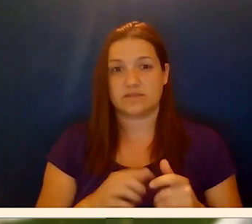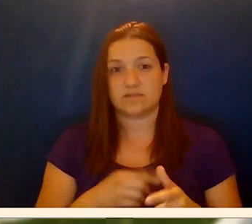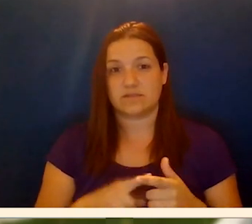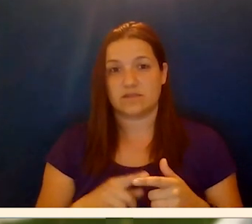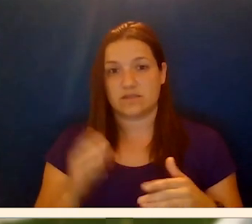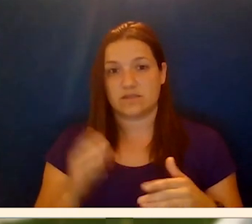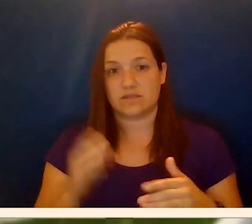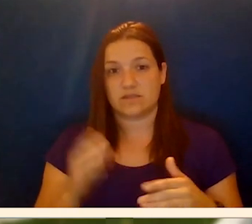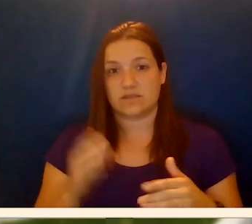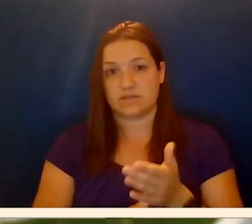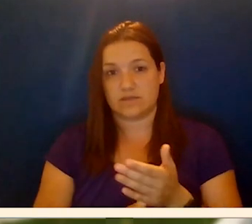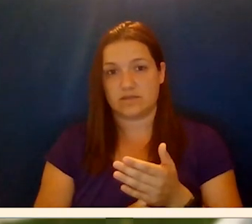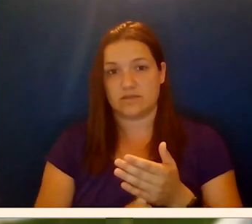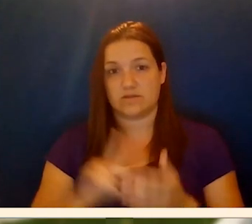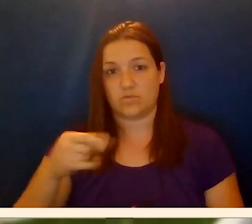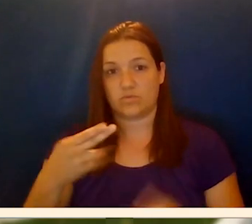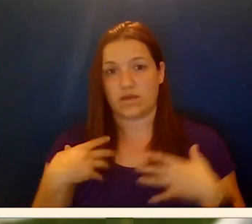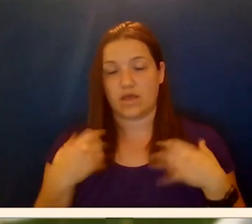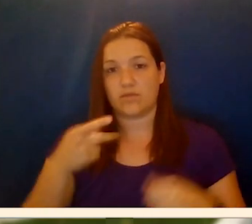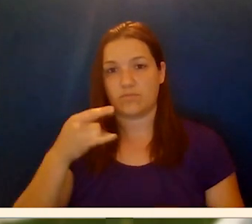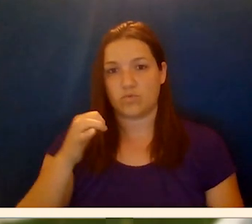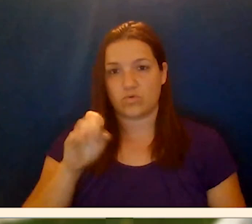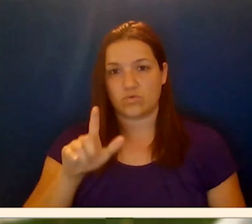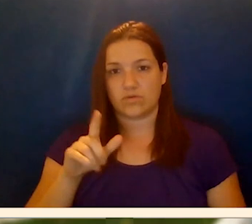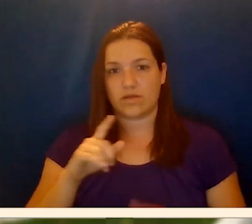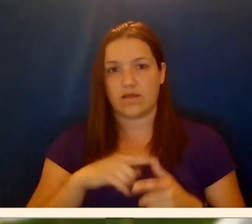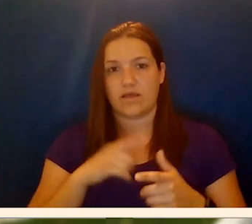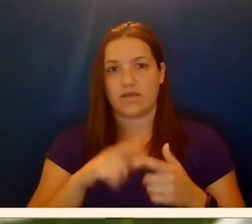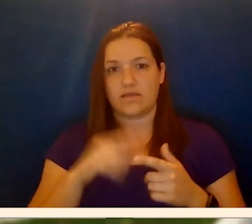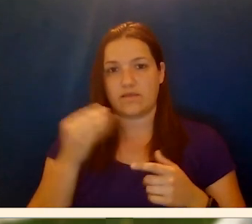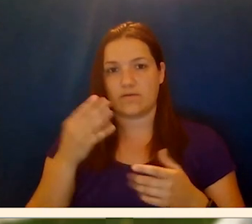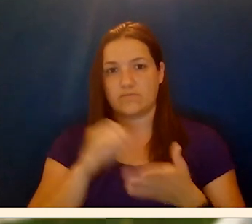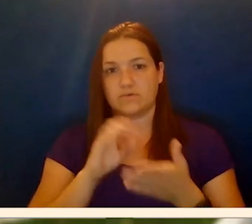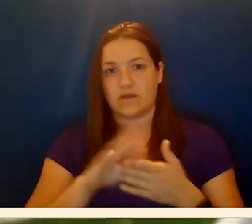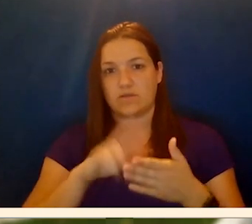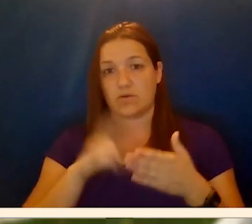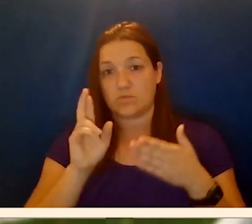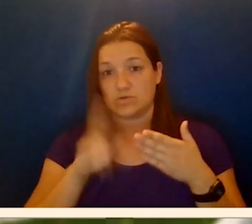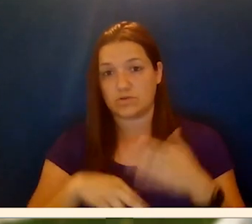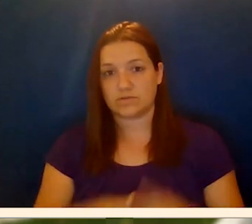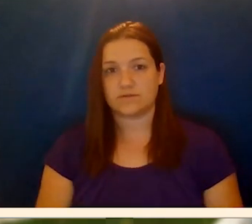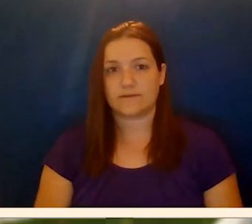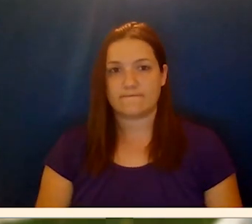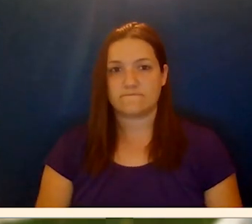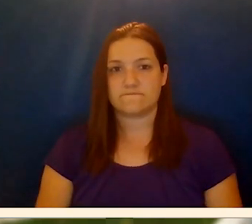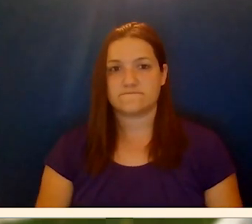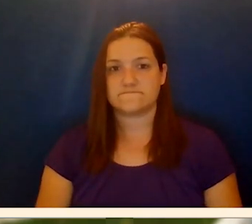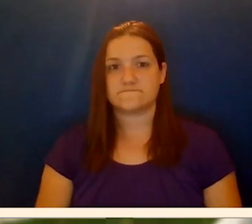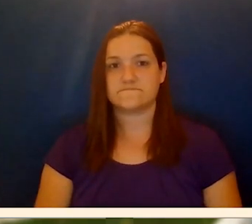electronic portal, and they will register their results. And they have to do that every Monday and